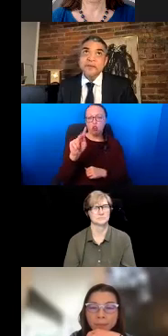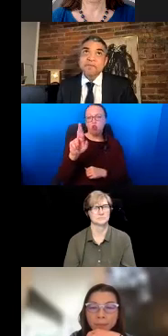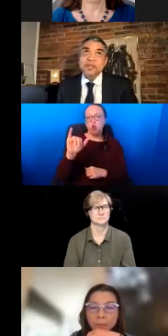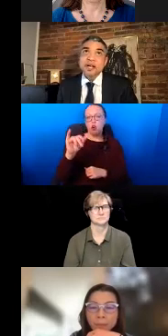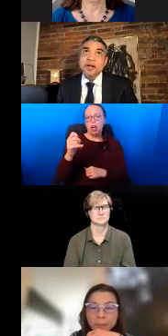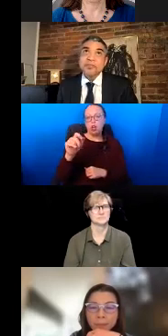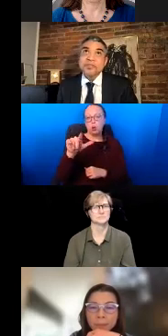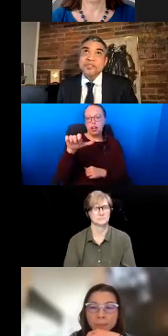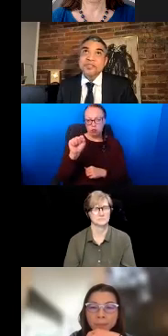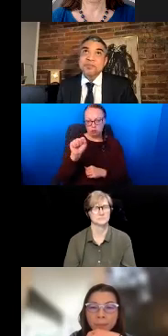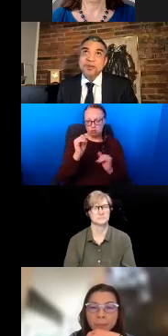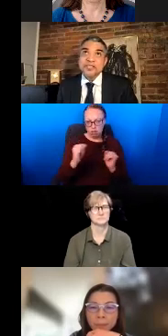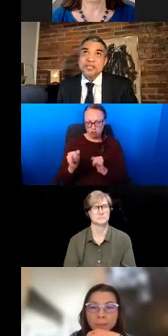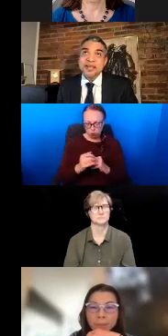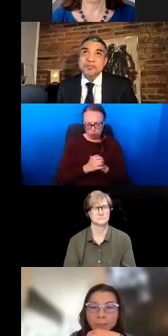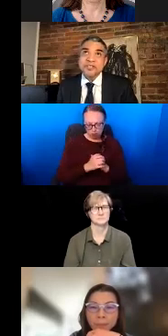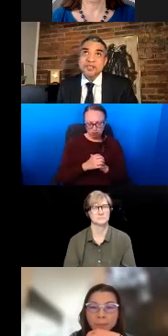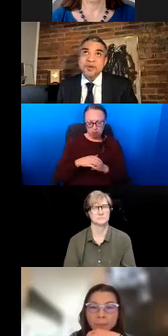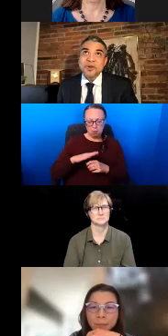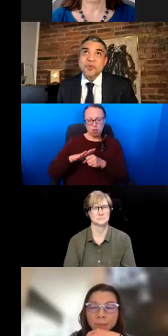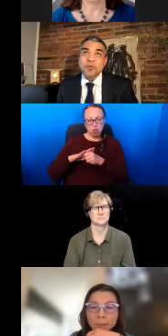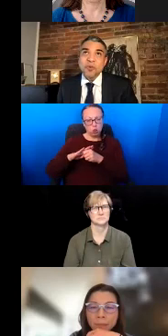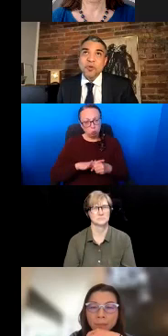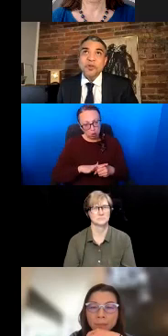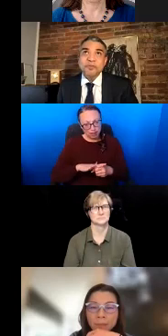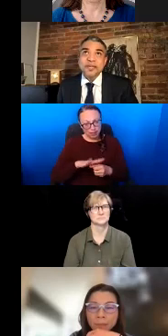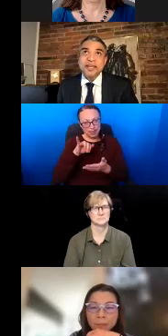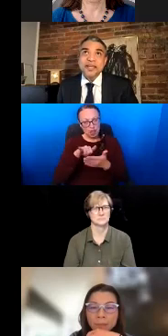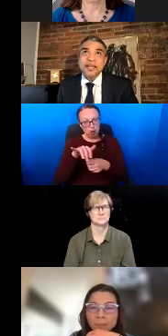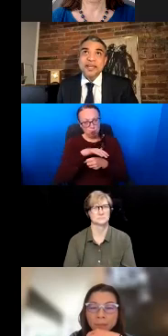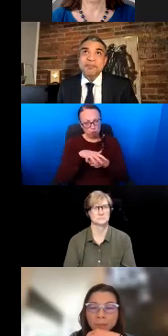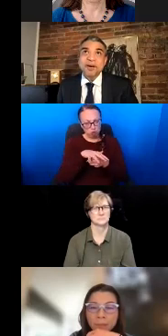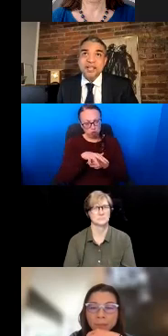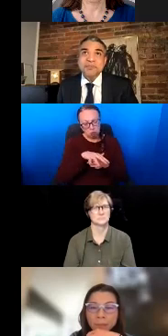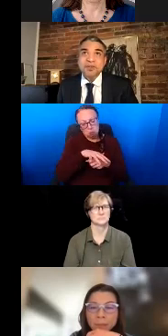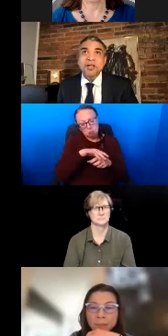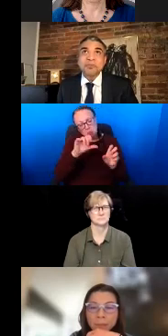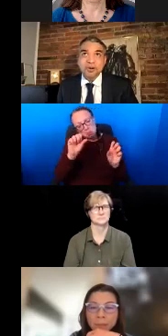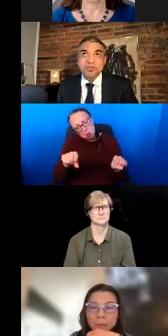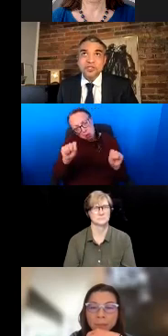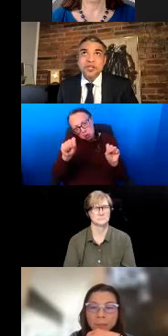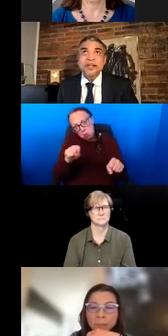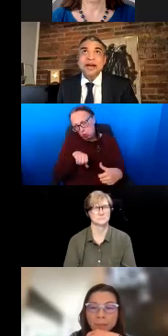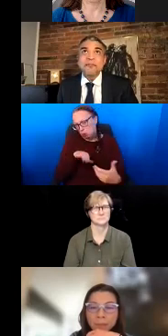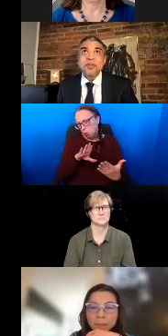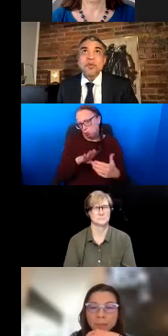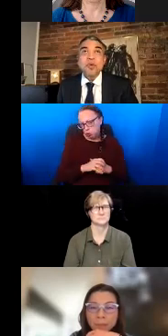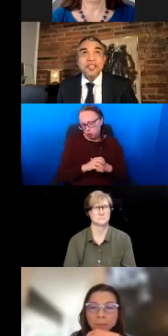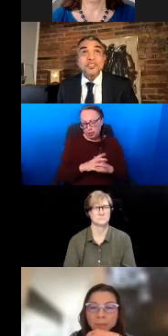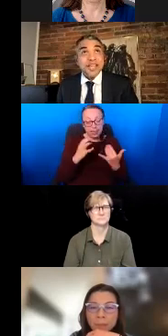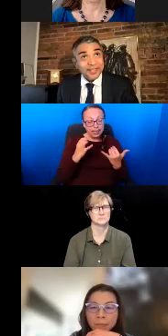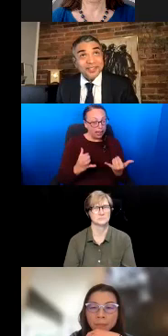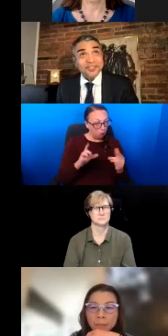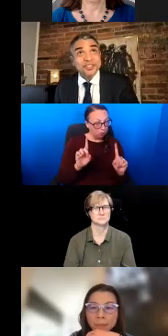certainly, suppressing that region could have been a possible approach. Now,